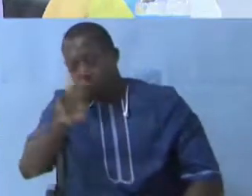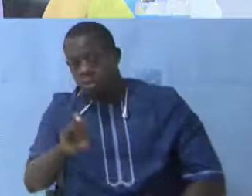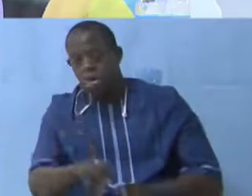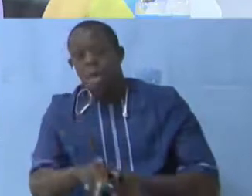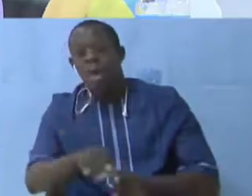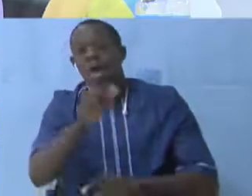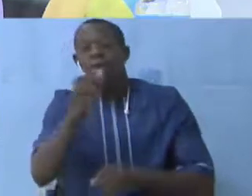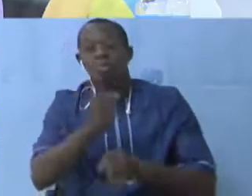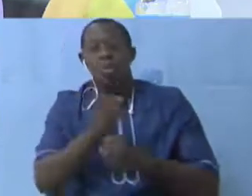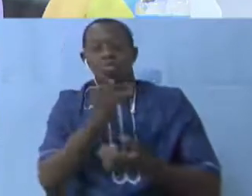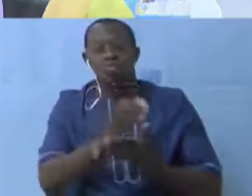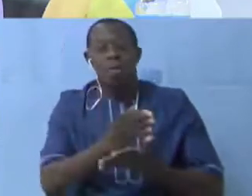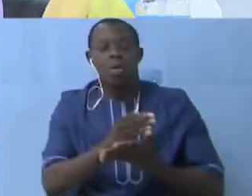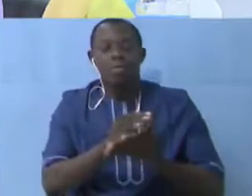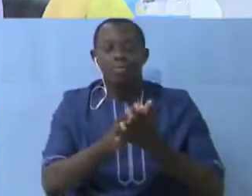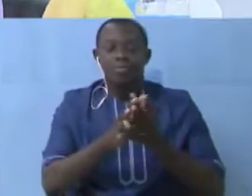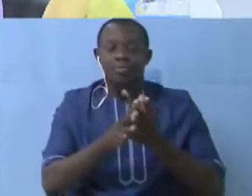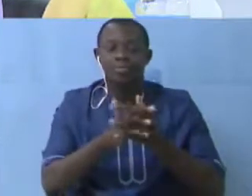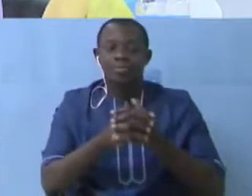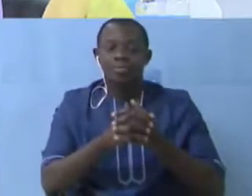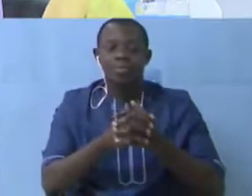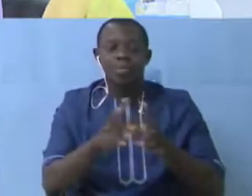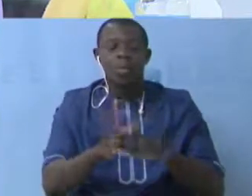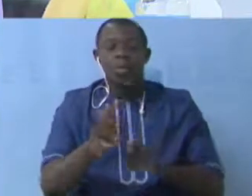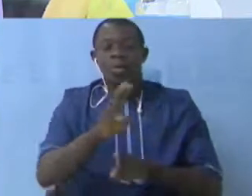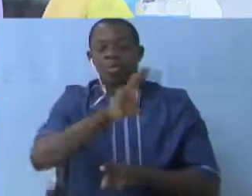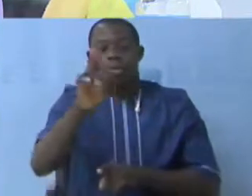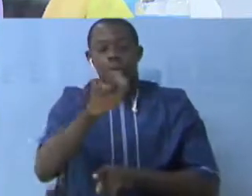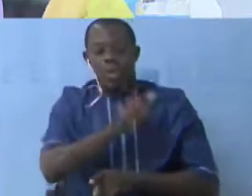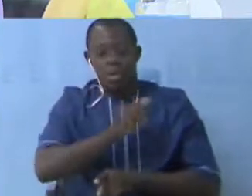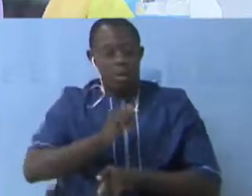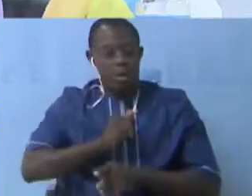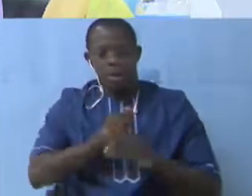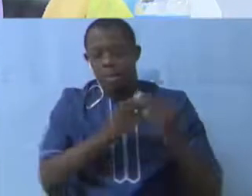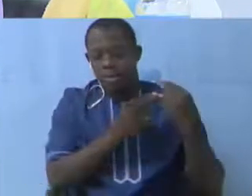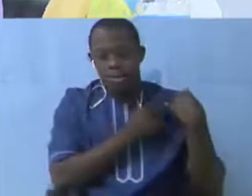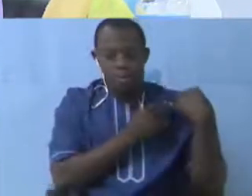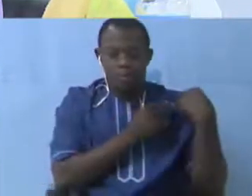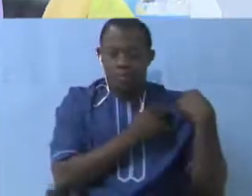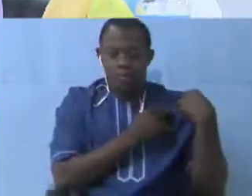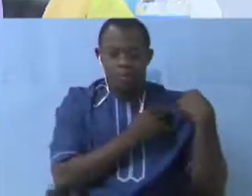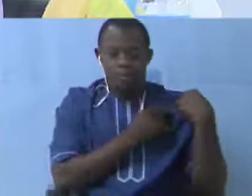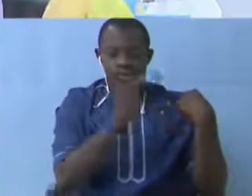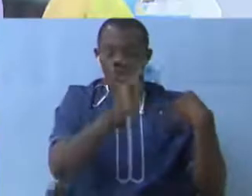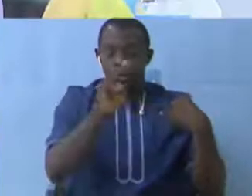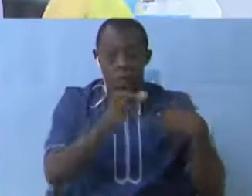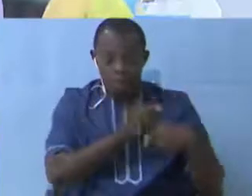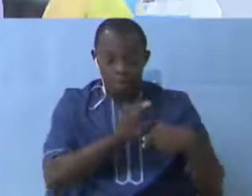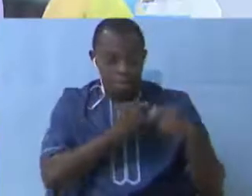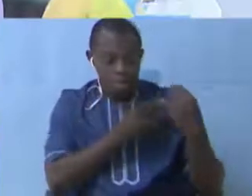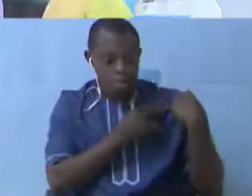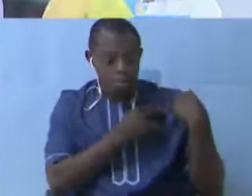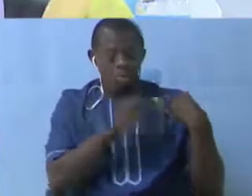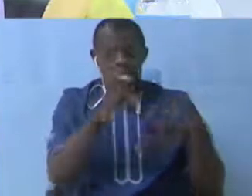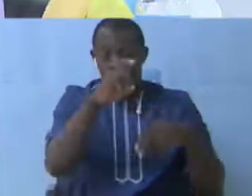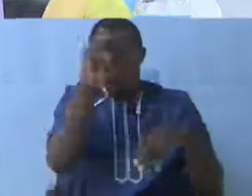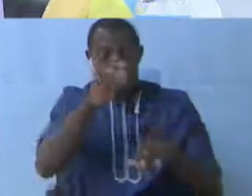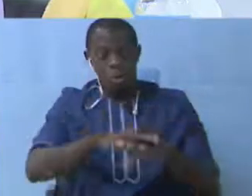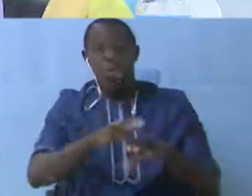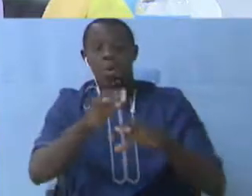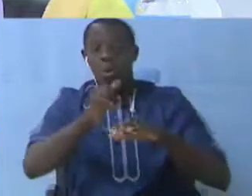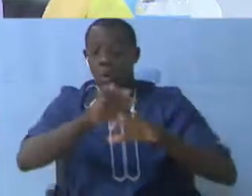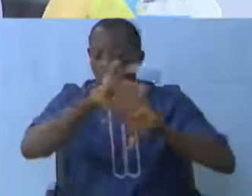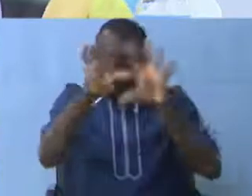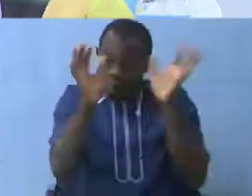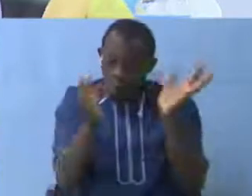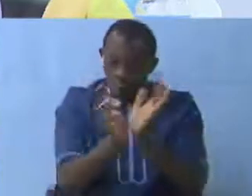And obviously, it's not our mandate to work on all the myriad of human rights violations. So what we